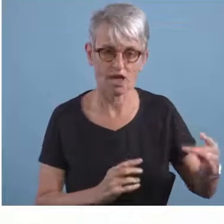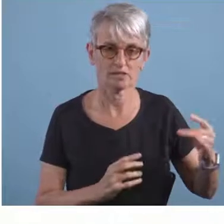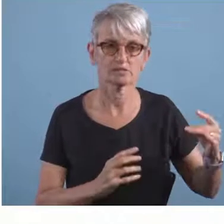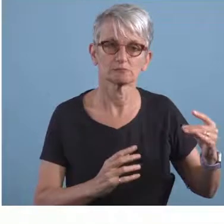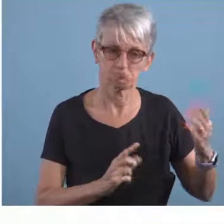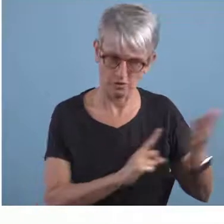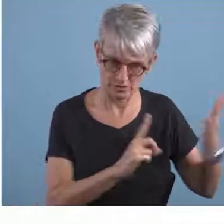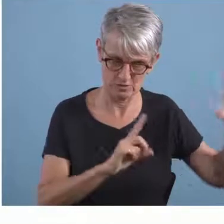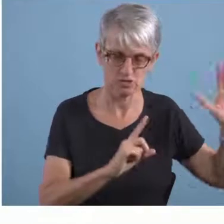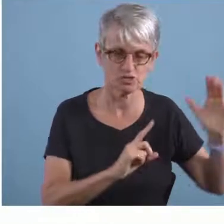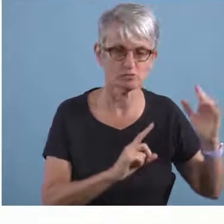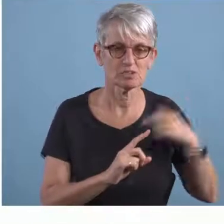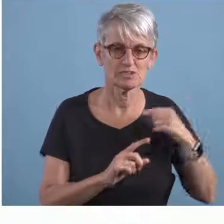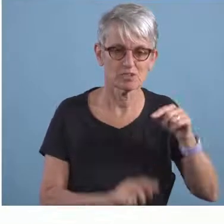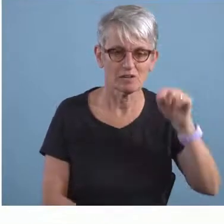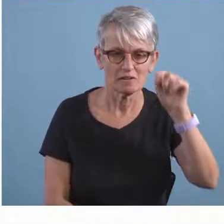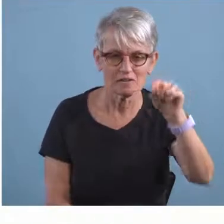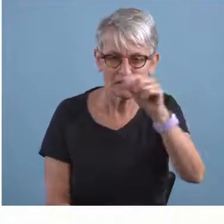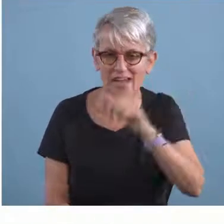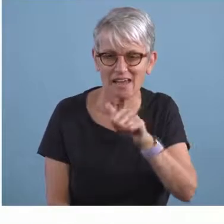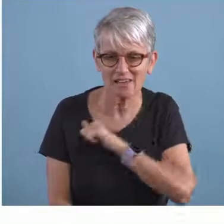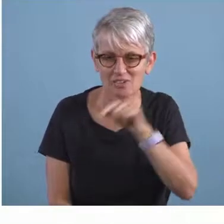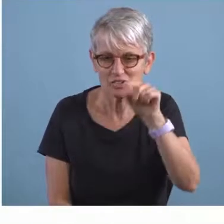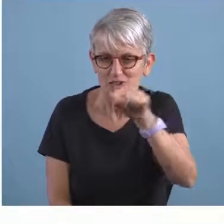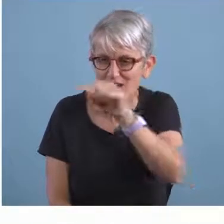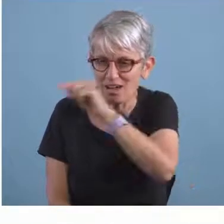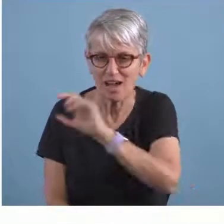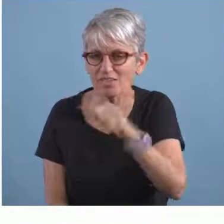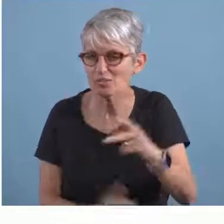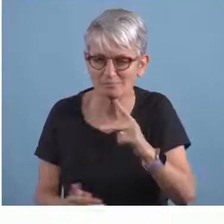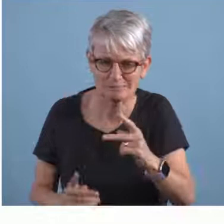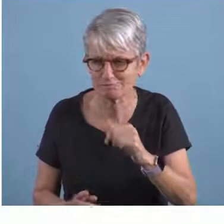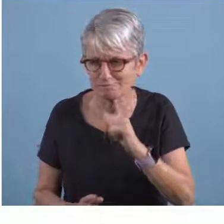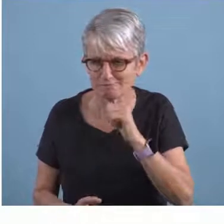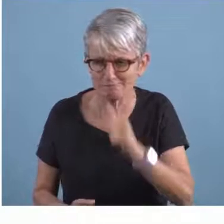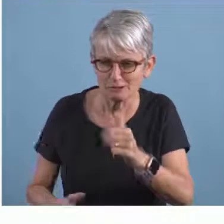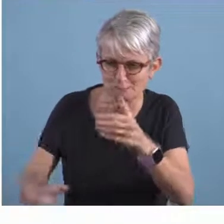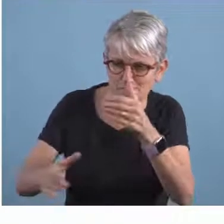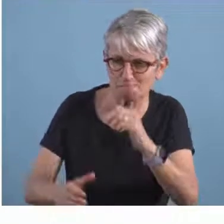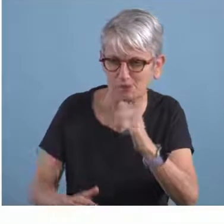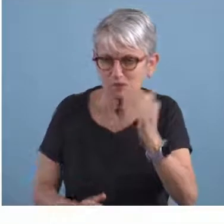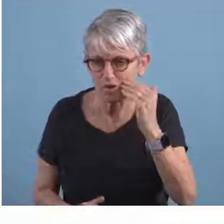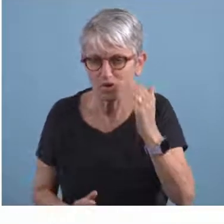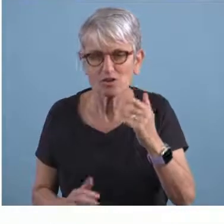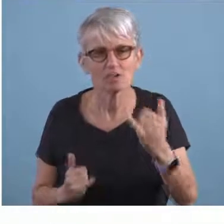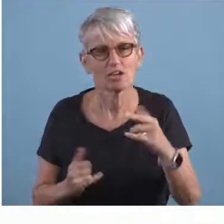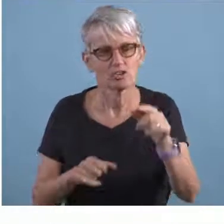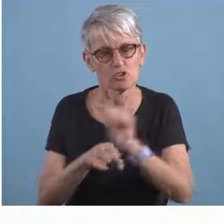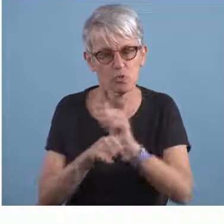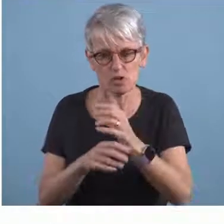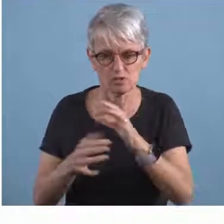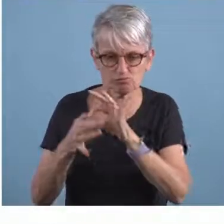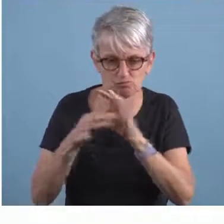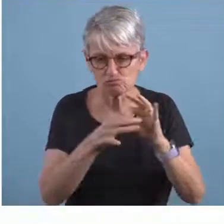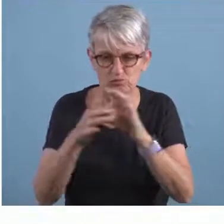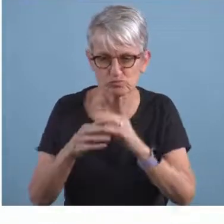be sensitive to the attitude of more naive people. And since you're working in a consultative model there in Alberta,